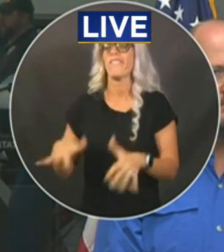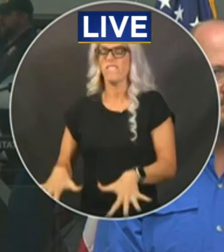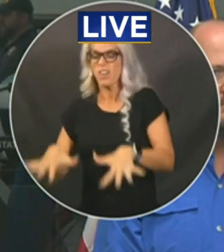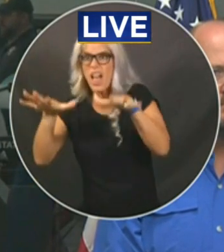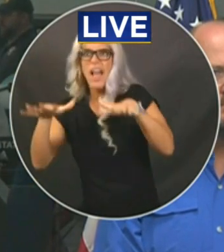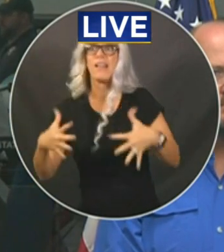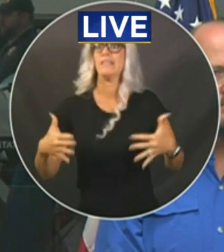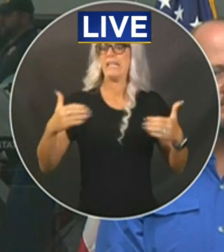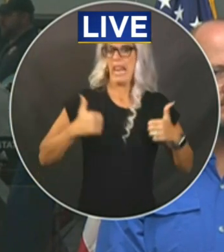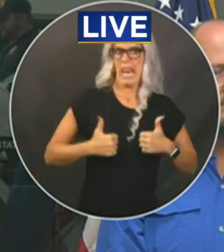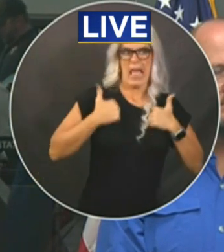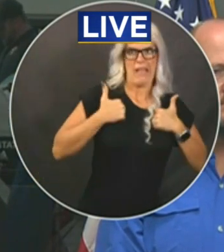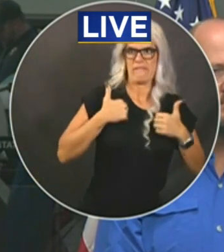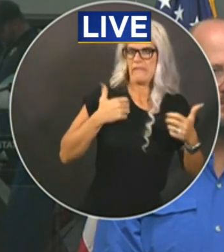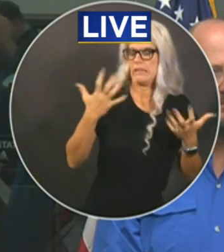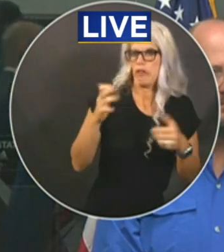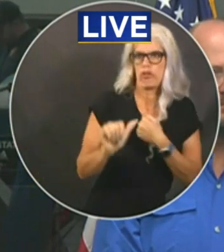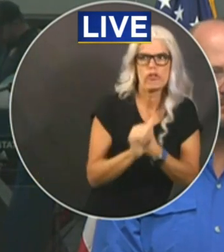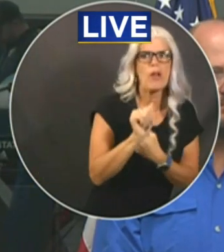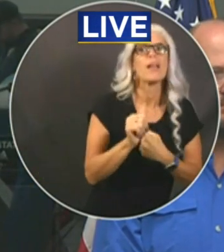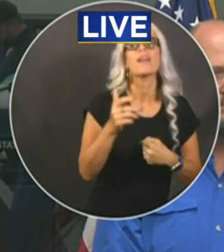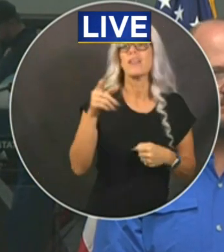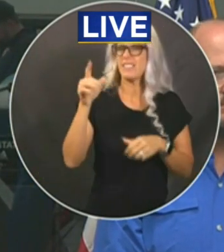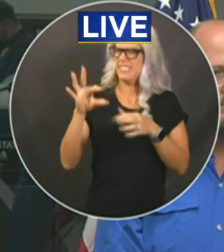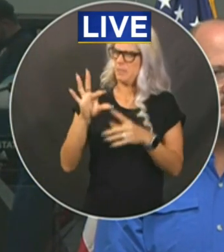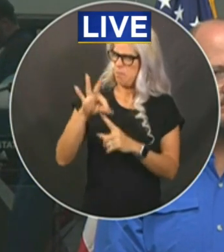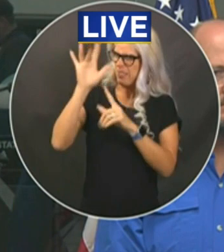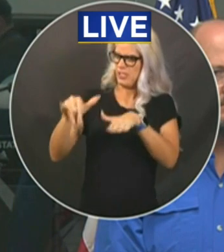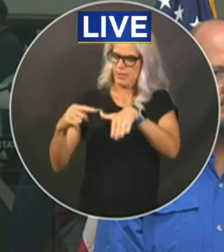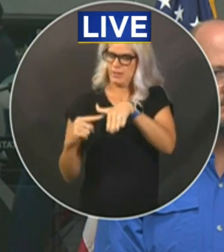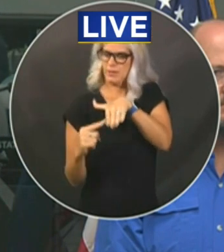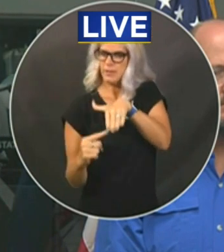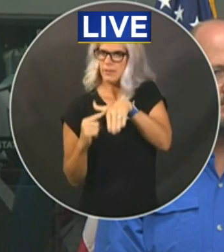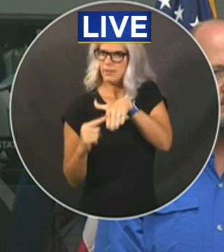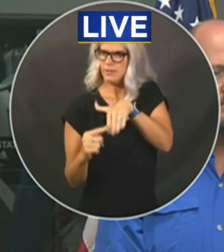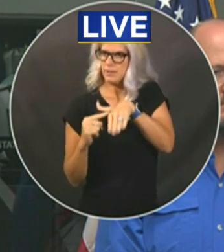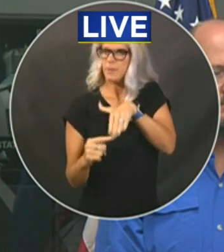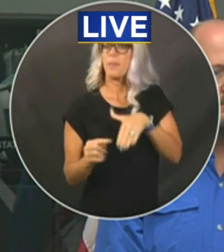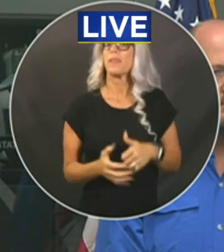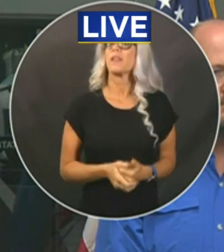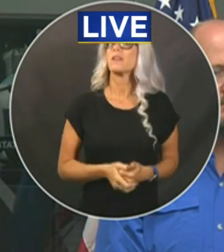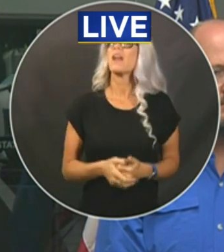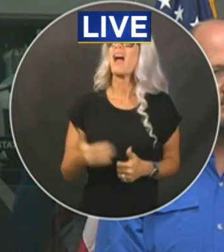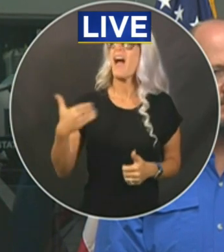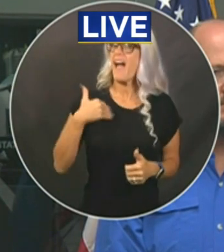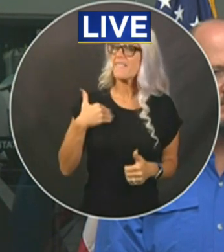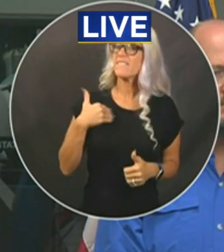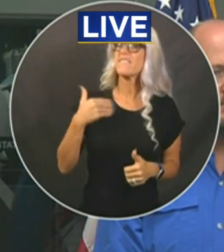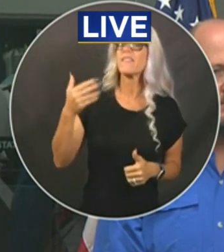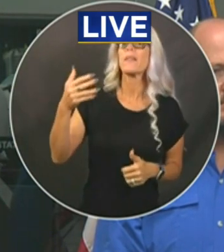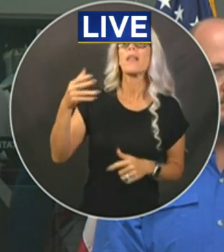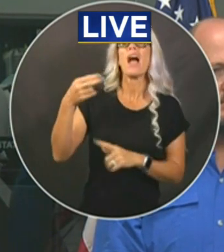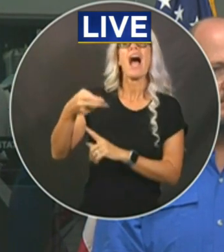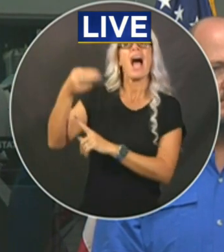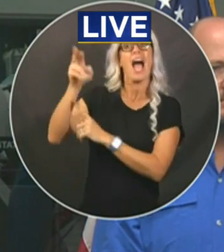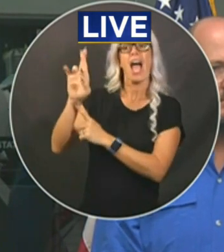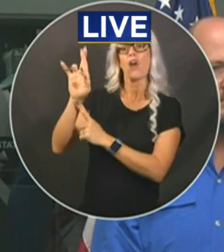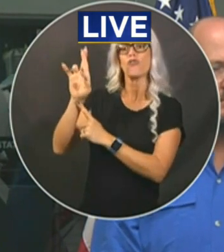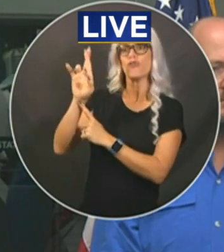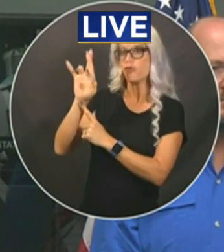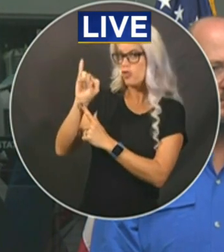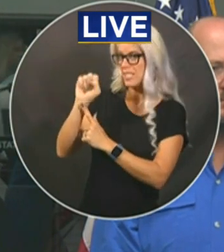Coast of Florida, and the highest risk areas are ranging from Collier County up to Sarasota County. The current